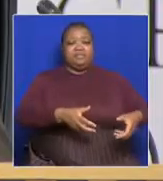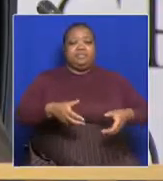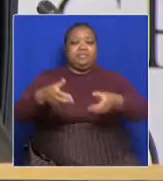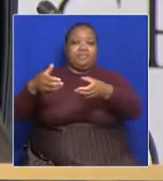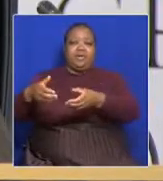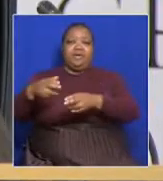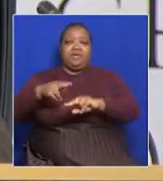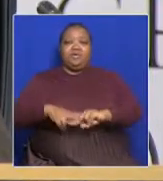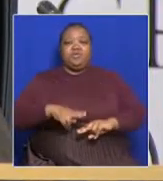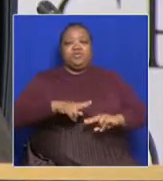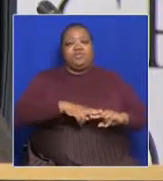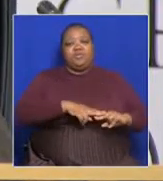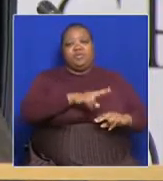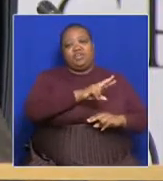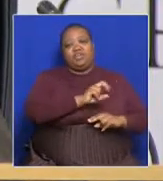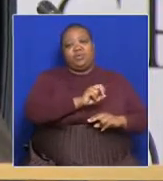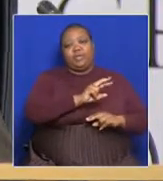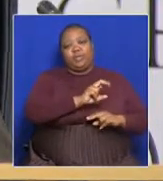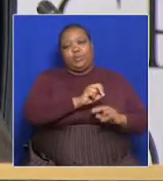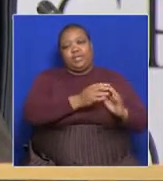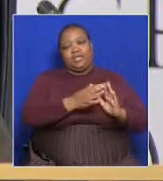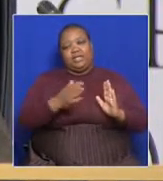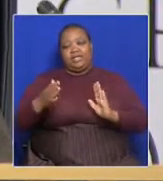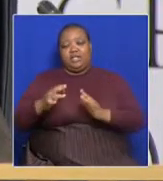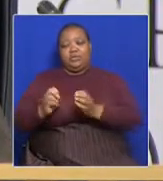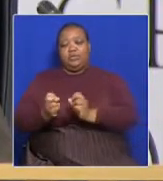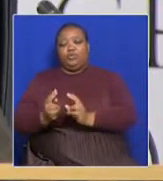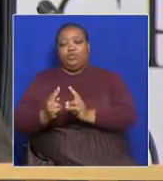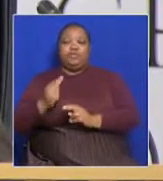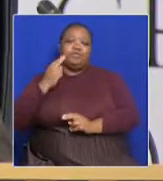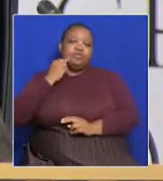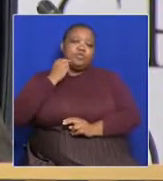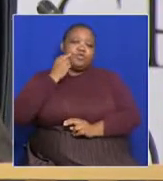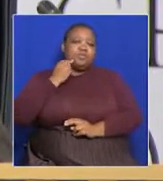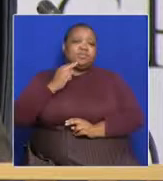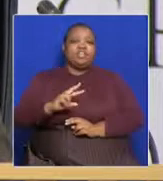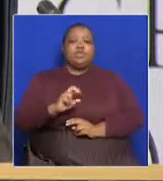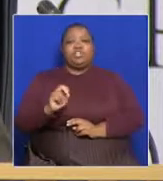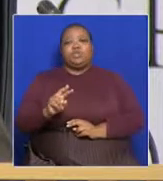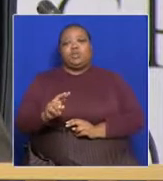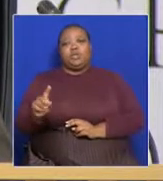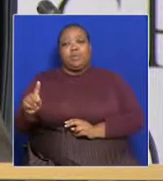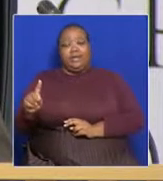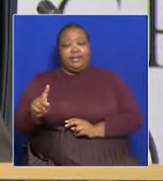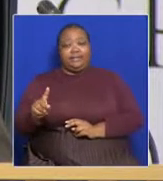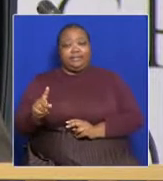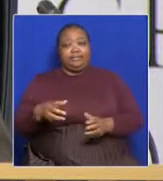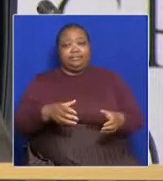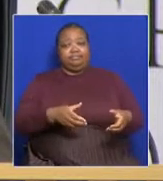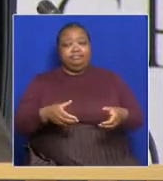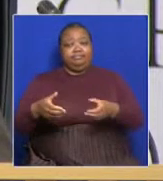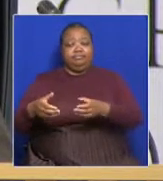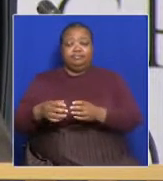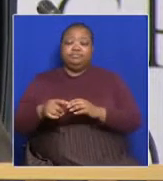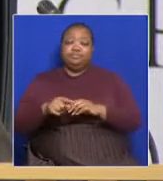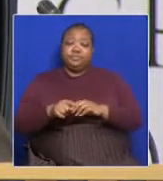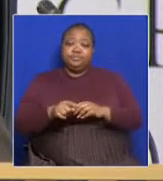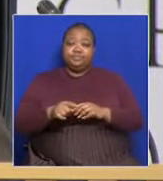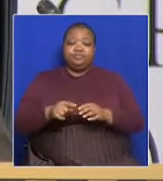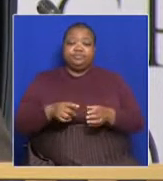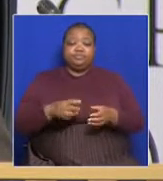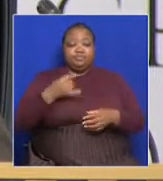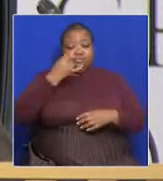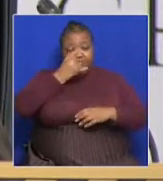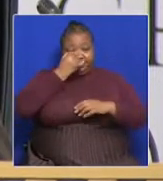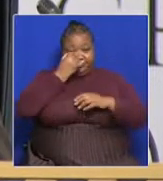2020. They take it now on the 12th of November 2021. And they also take those exhibits from Maiden Wharf from the 8th